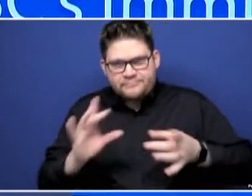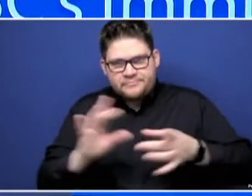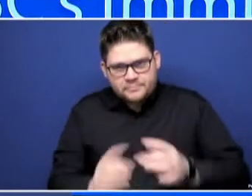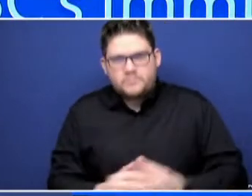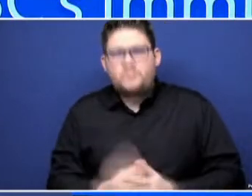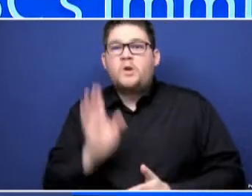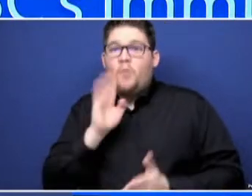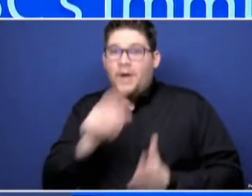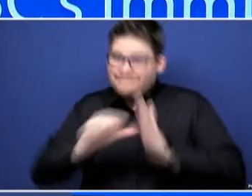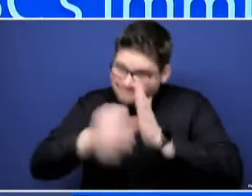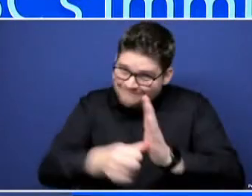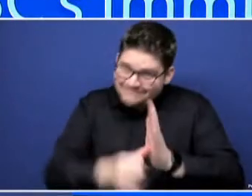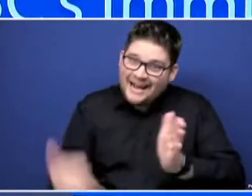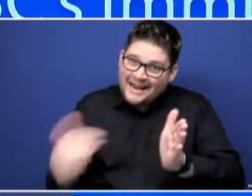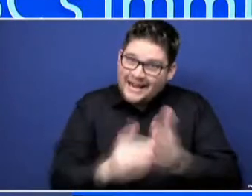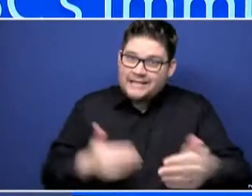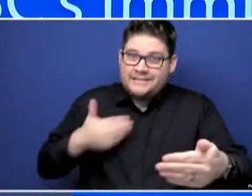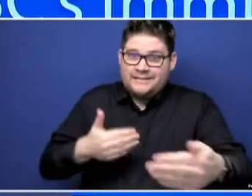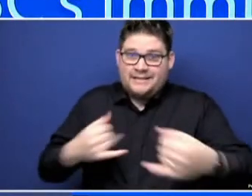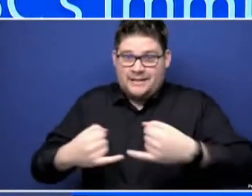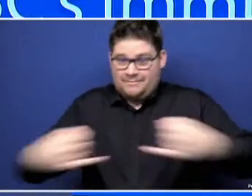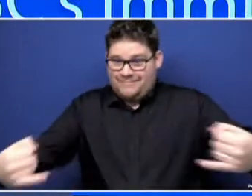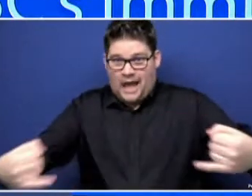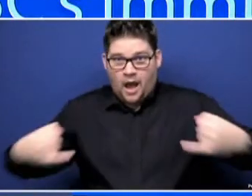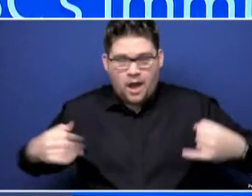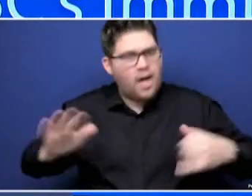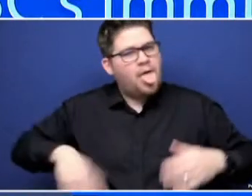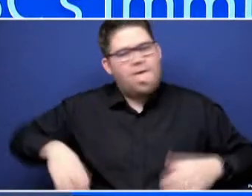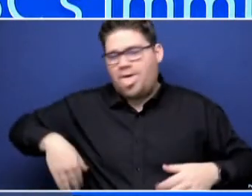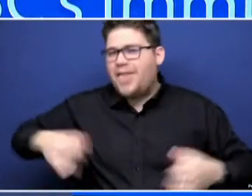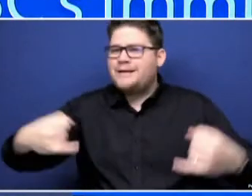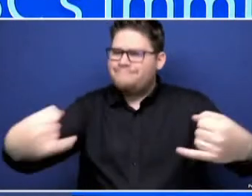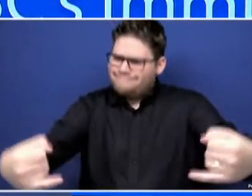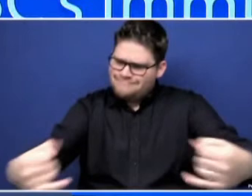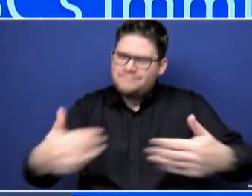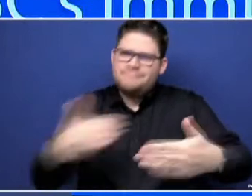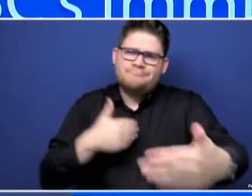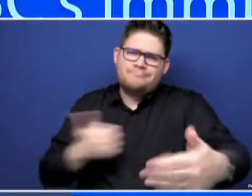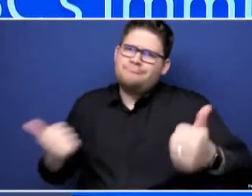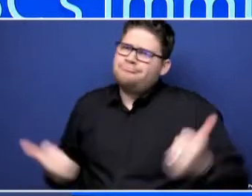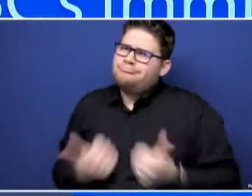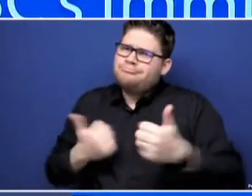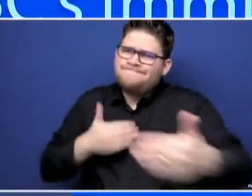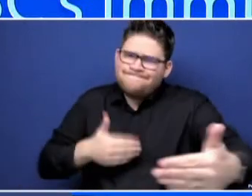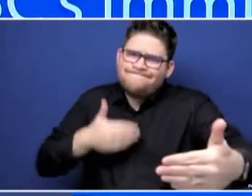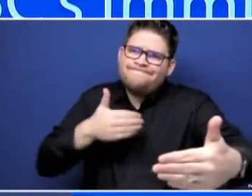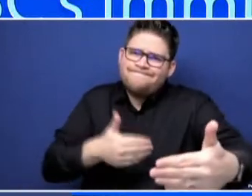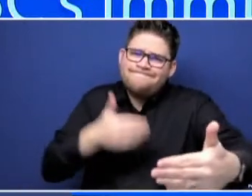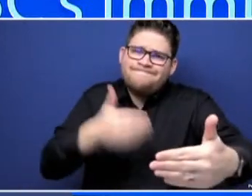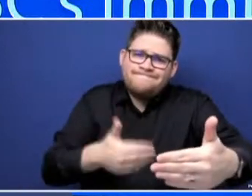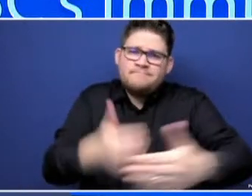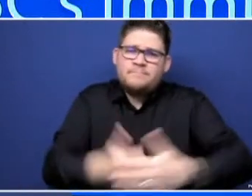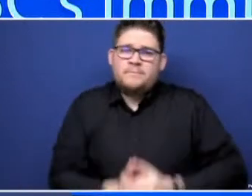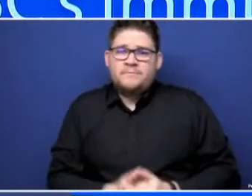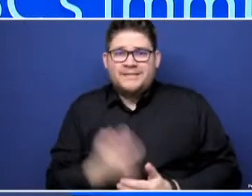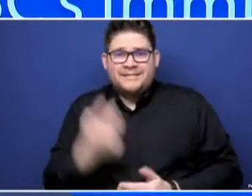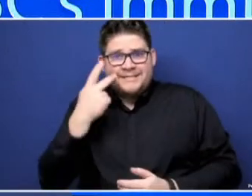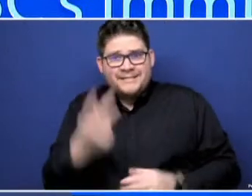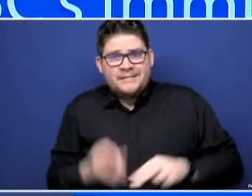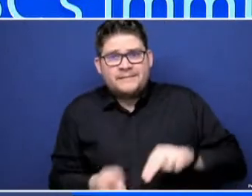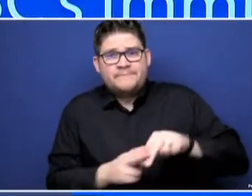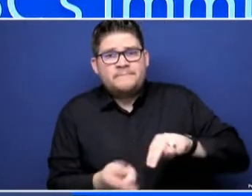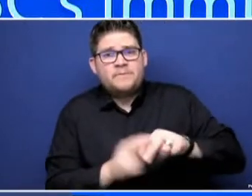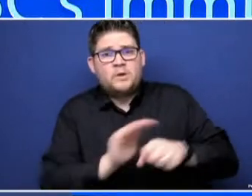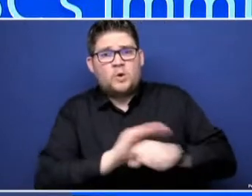tomorrow. But for now, I wanted to celebrate our industry partners. I wanted to celebrate the volunteers. And